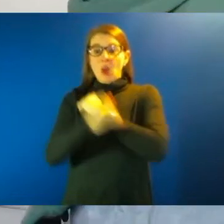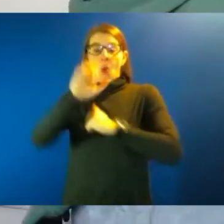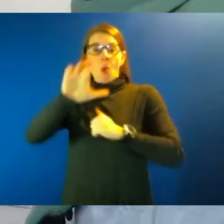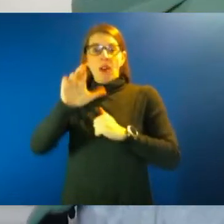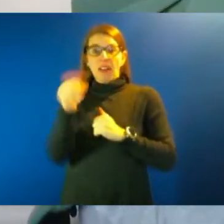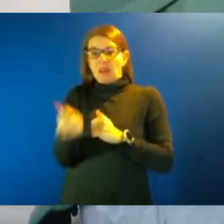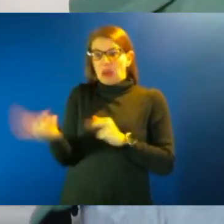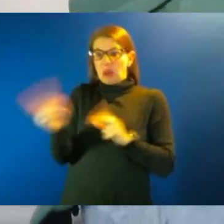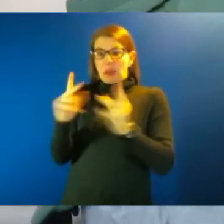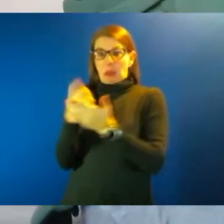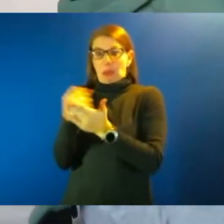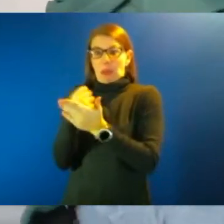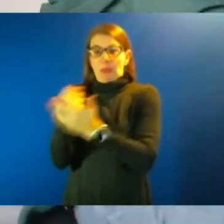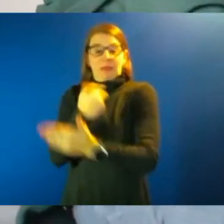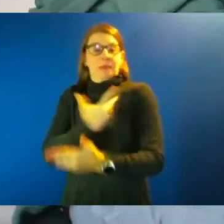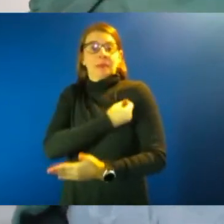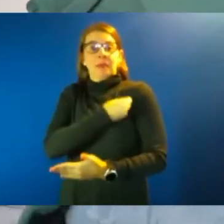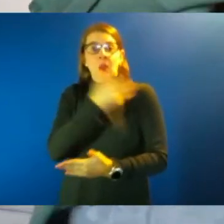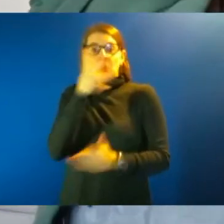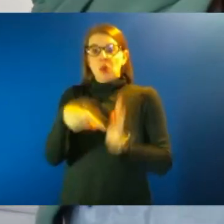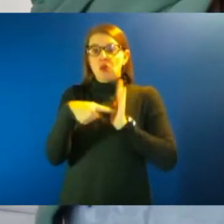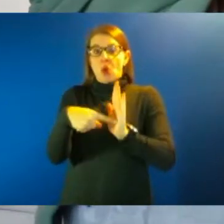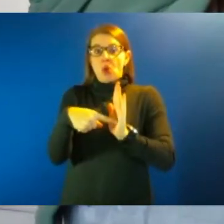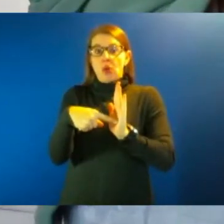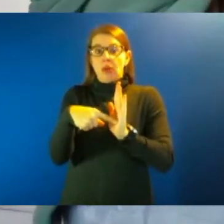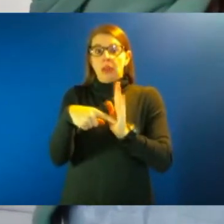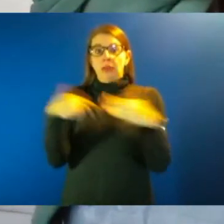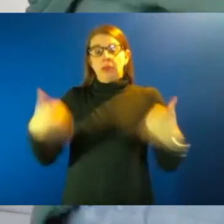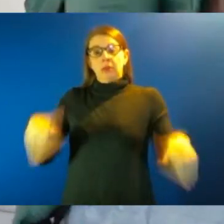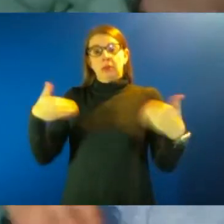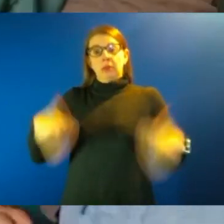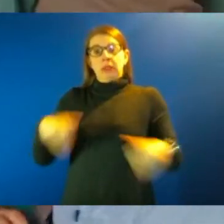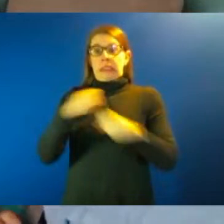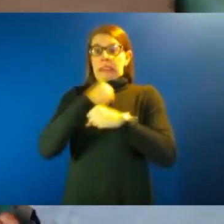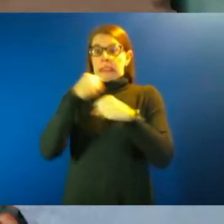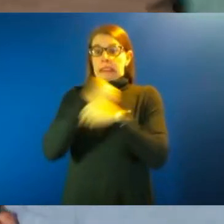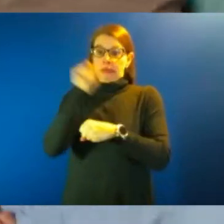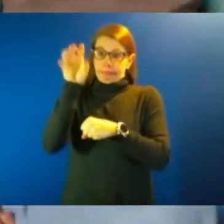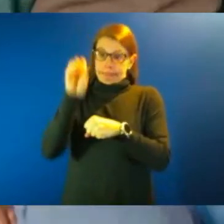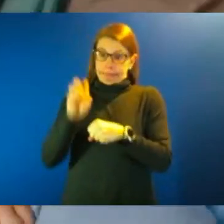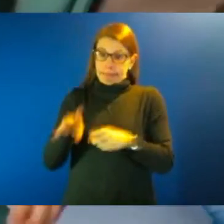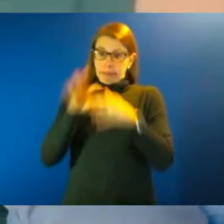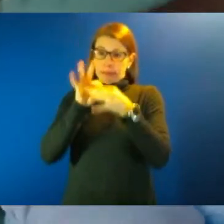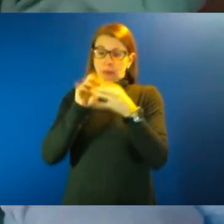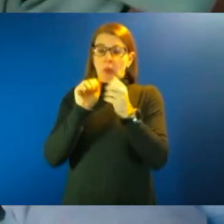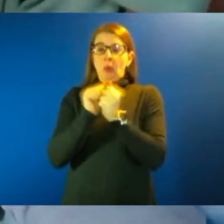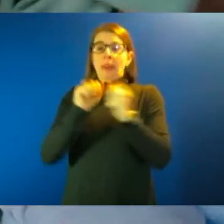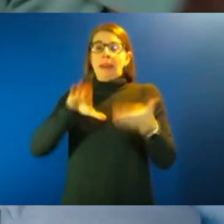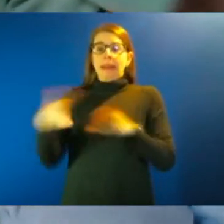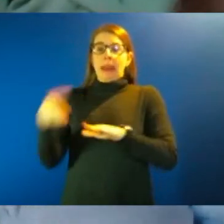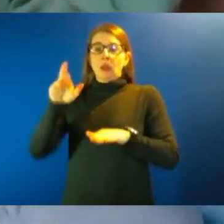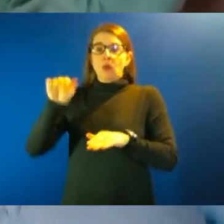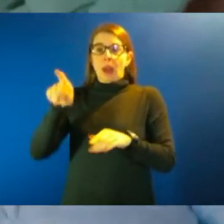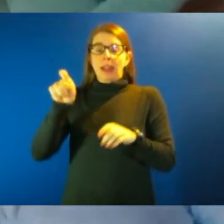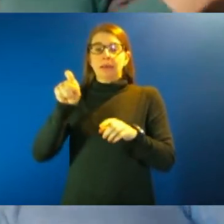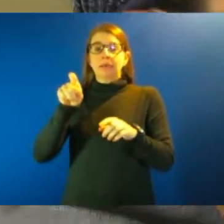the vaccine. We will show you startling statistics when it comes to the death rate due to COVID-19 in counties that